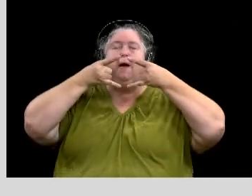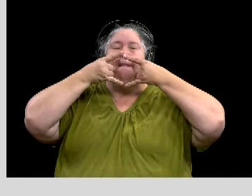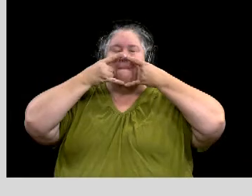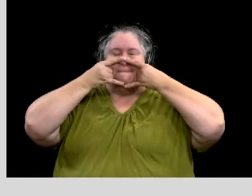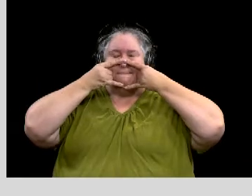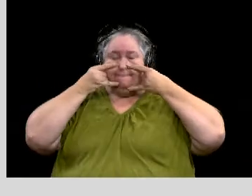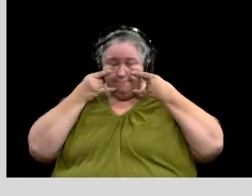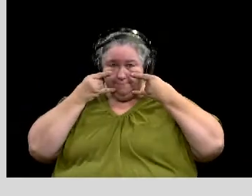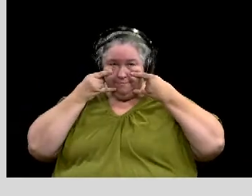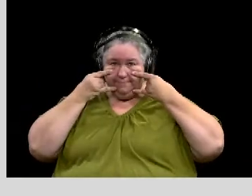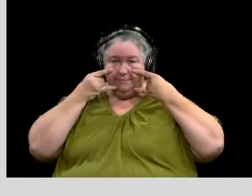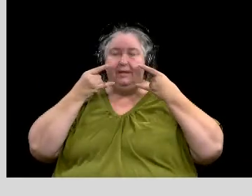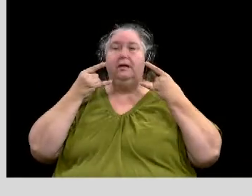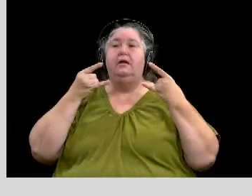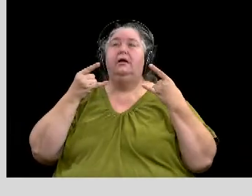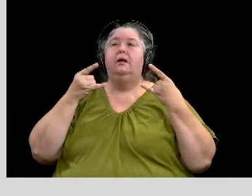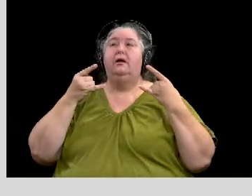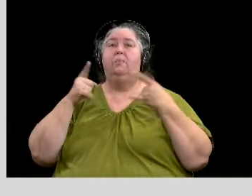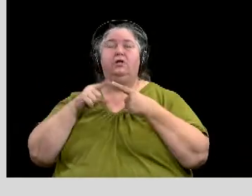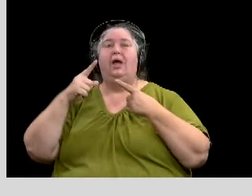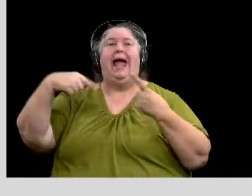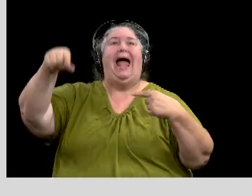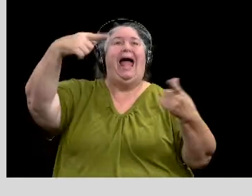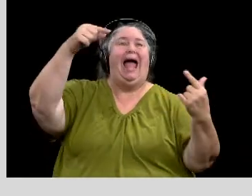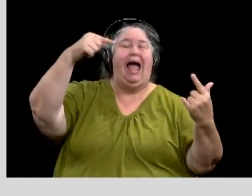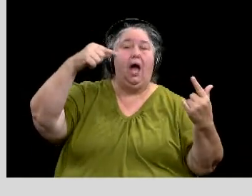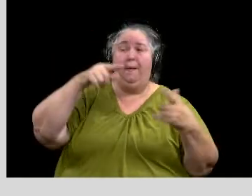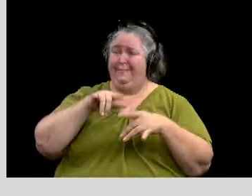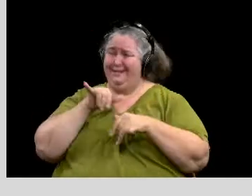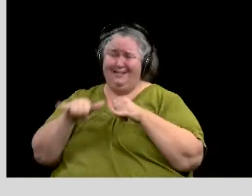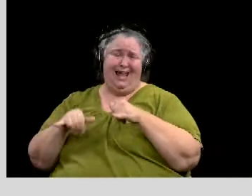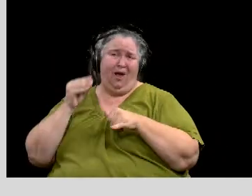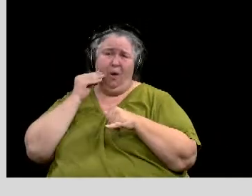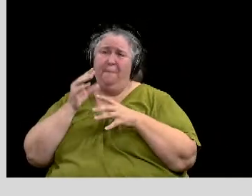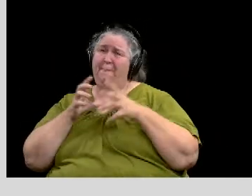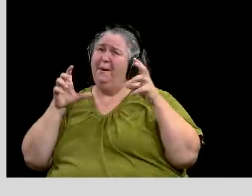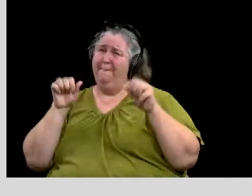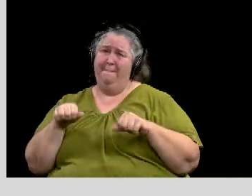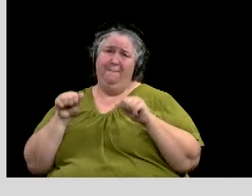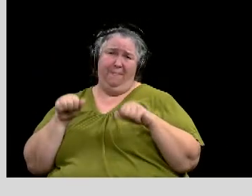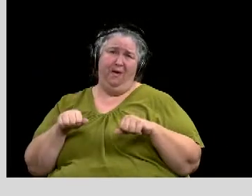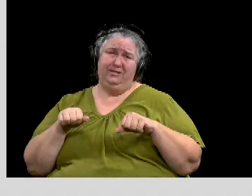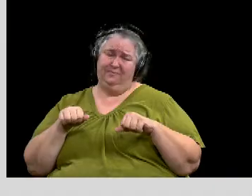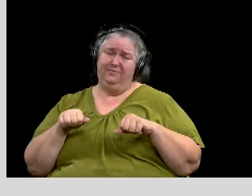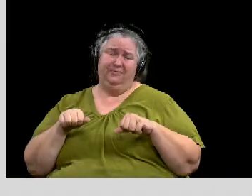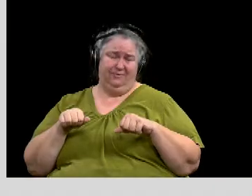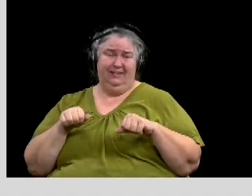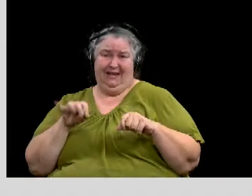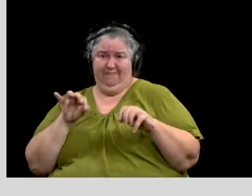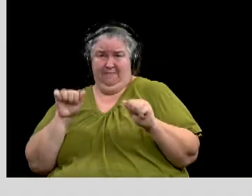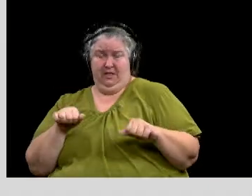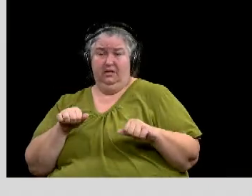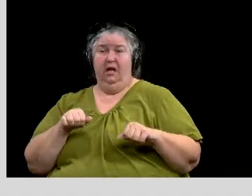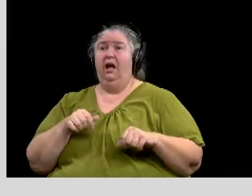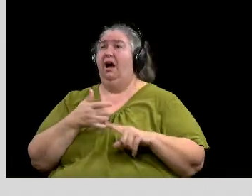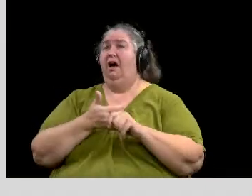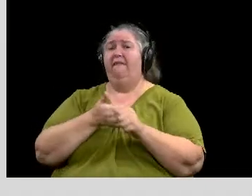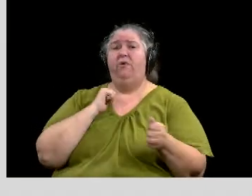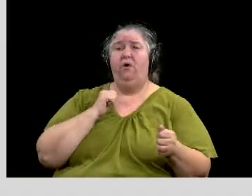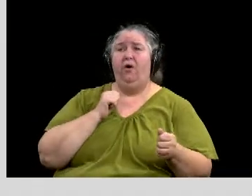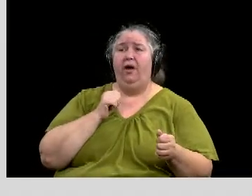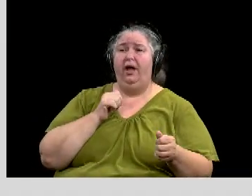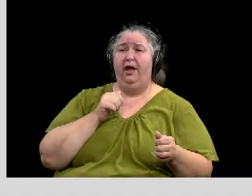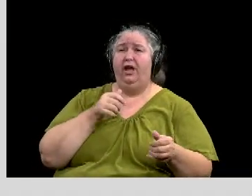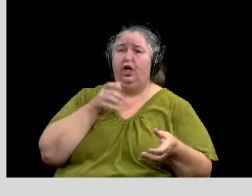possible until this current surge subsides. Avoid drinking or dining inside a restaurant.